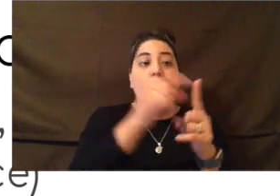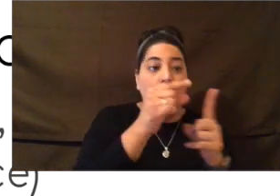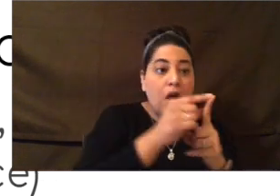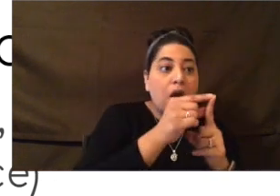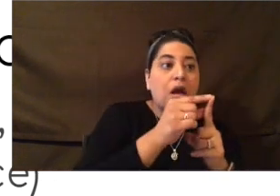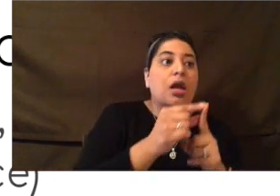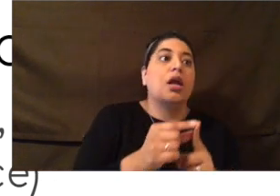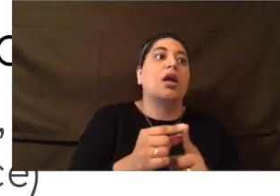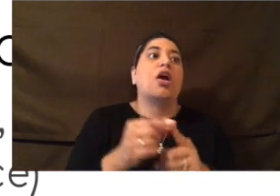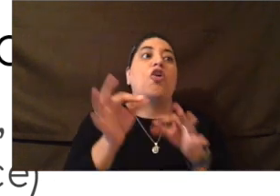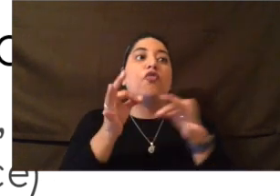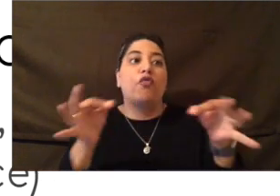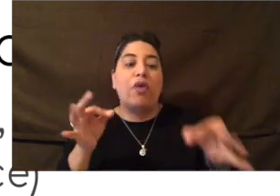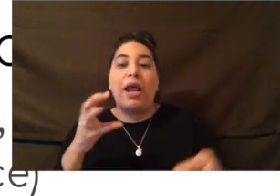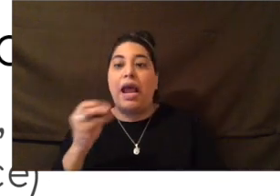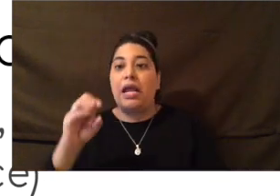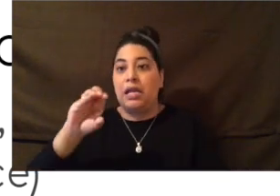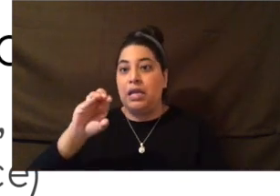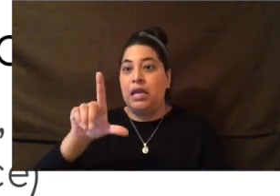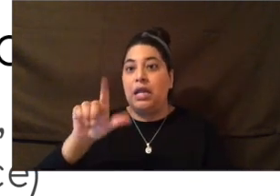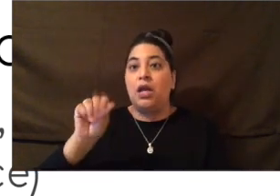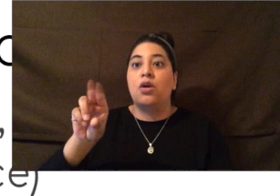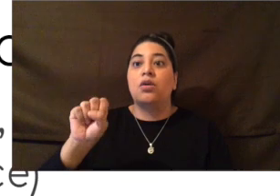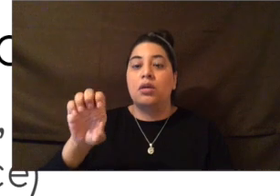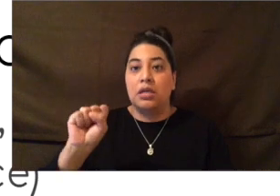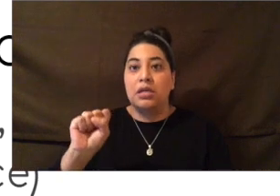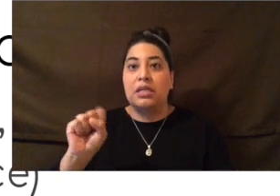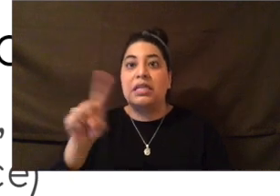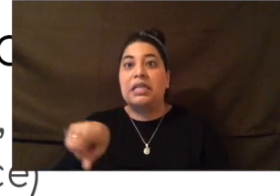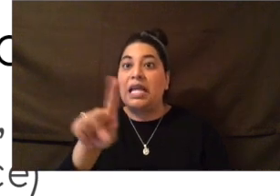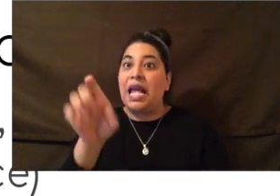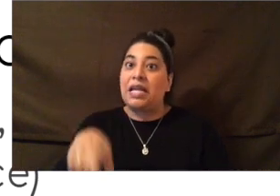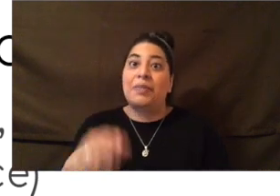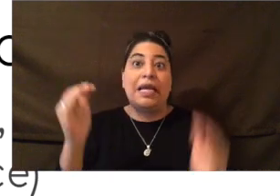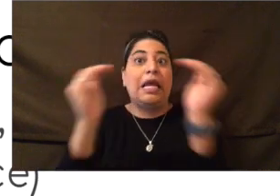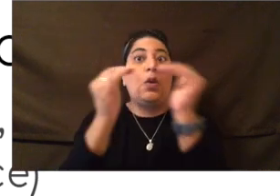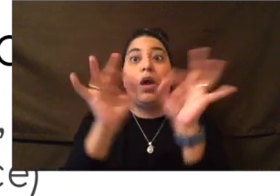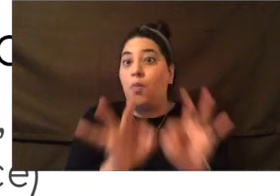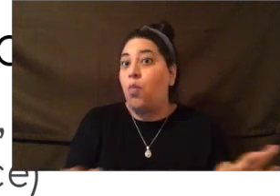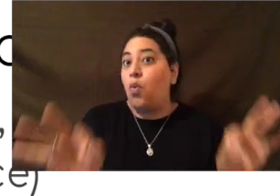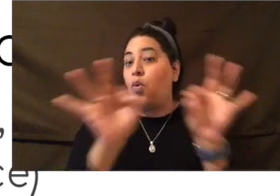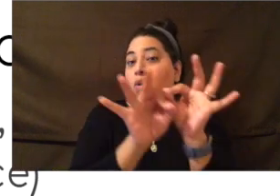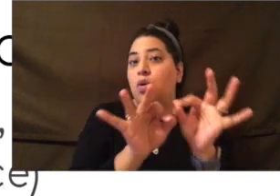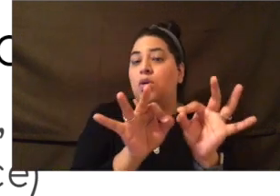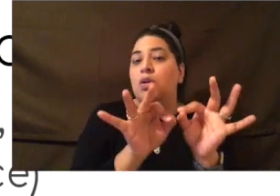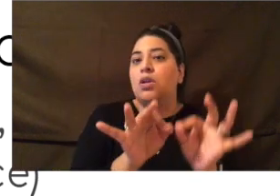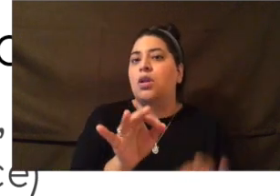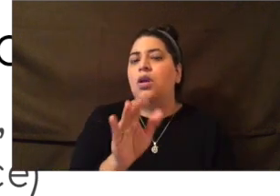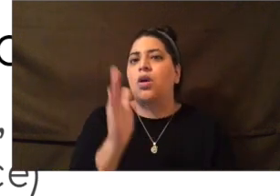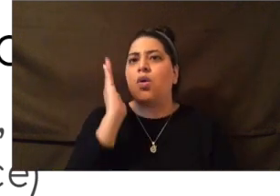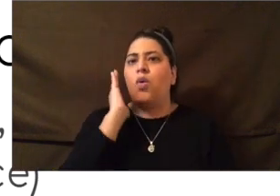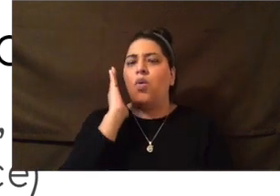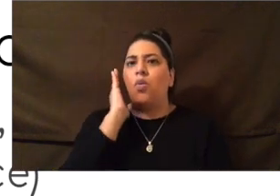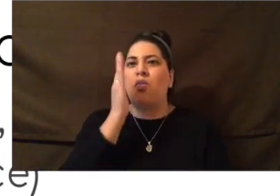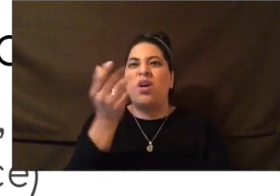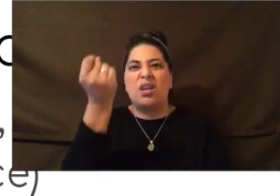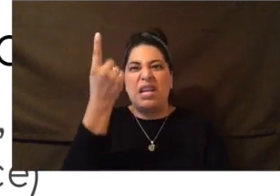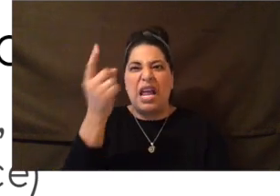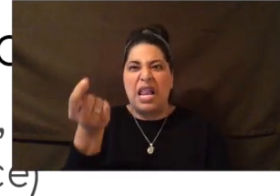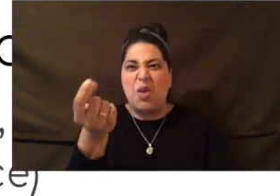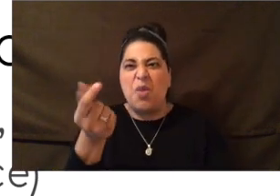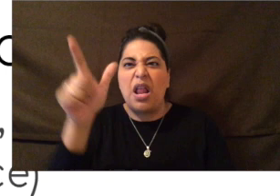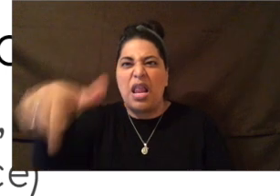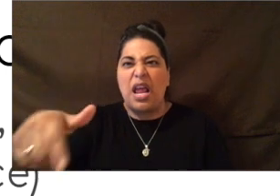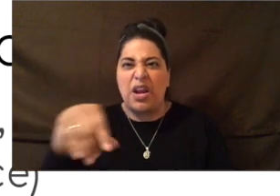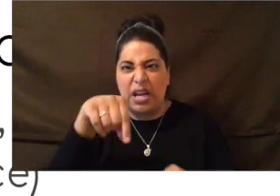words, phrases, and clauses of the same kind. Okay, that means they need to be of equal importance. Okay, and that's going